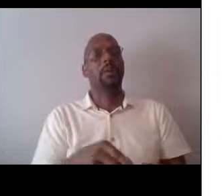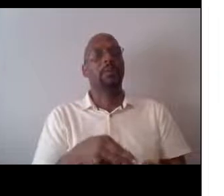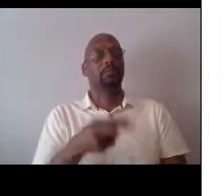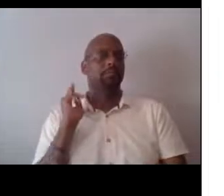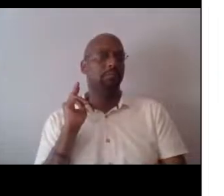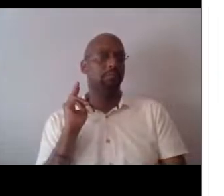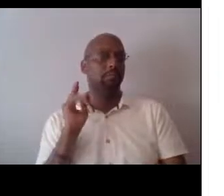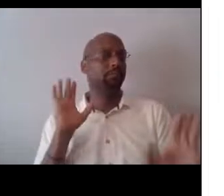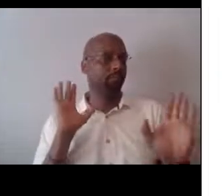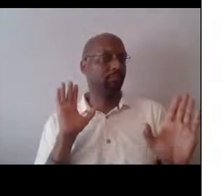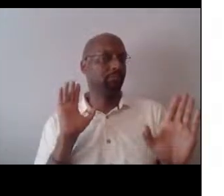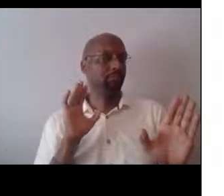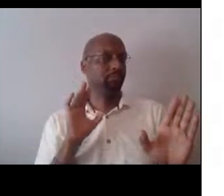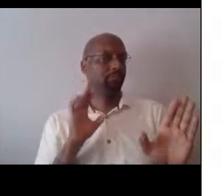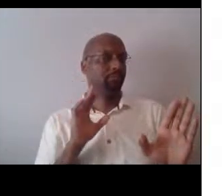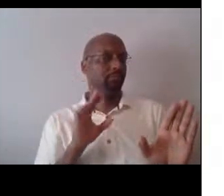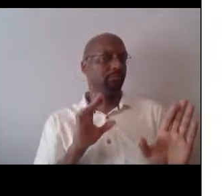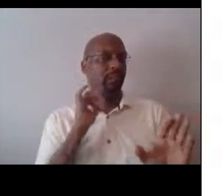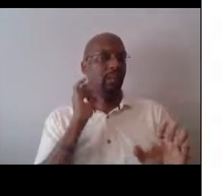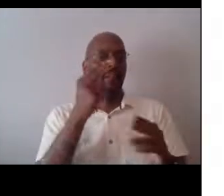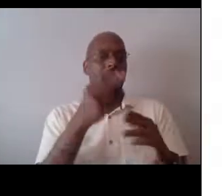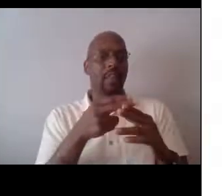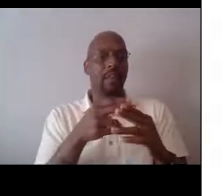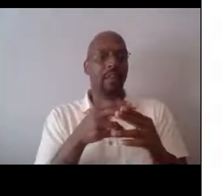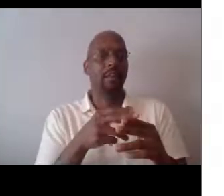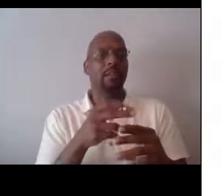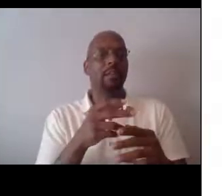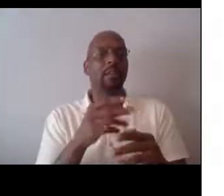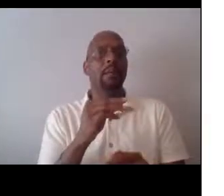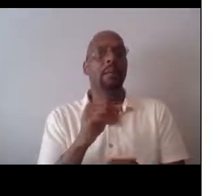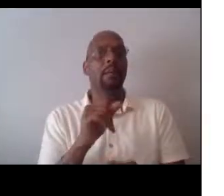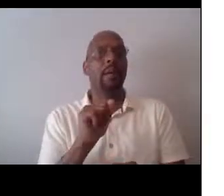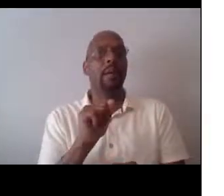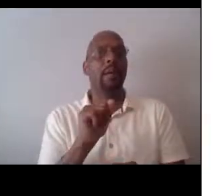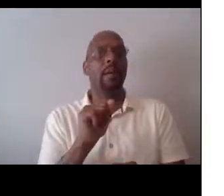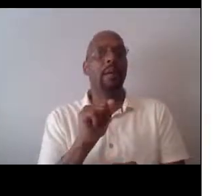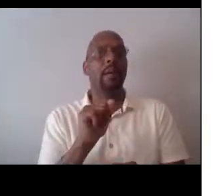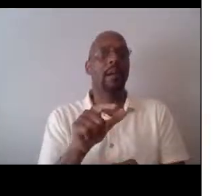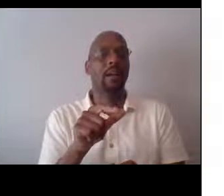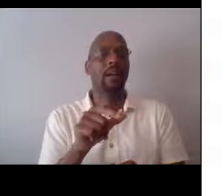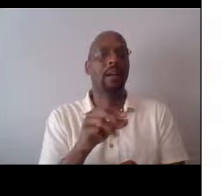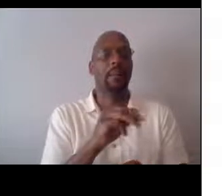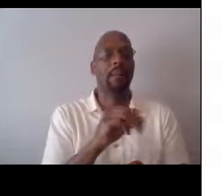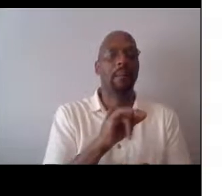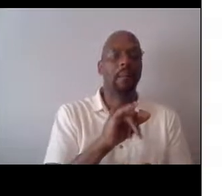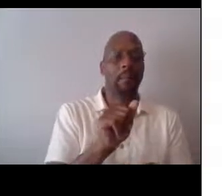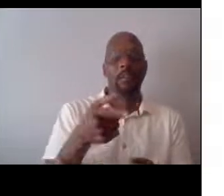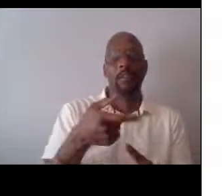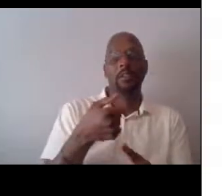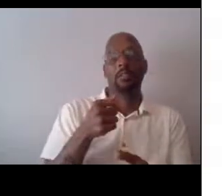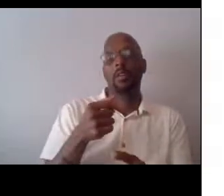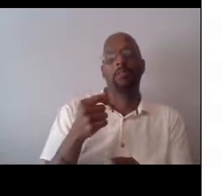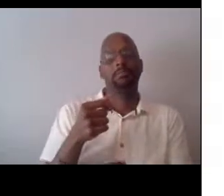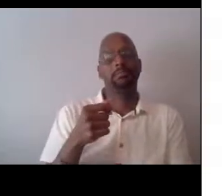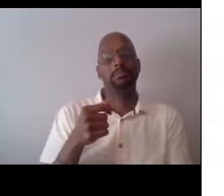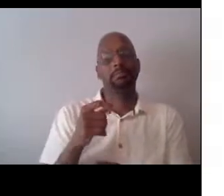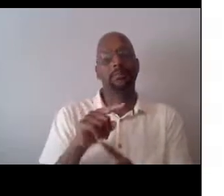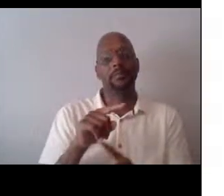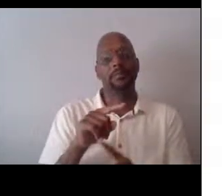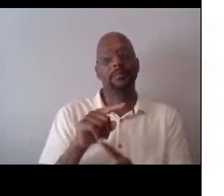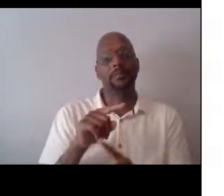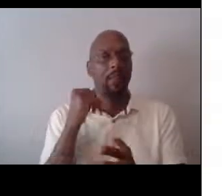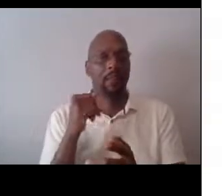the person's name? Oh, the name was Mia. She was from CalWalks. What was it again? Mia. Okay, number 7 on. Yeah,